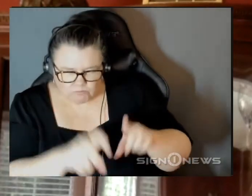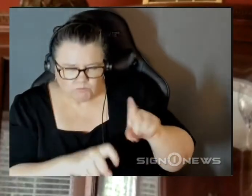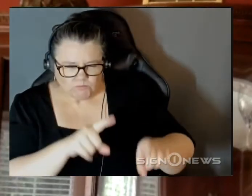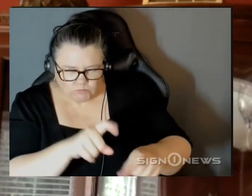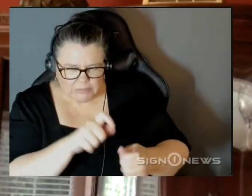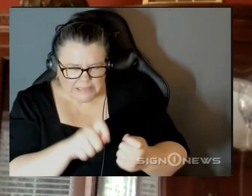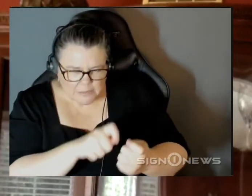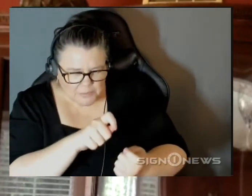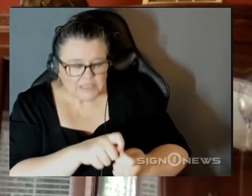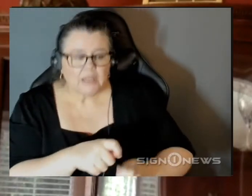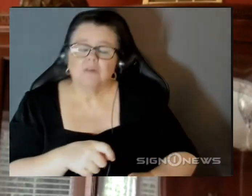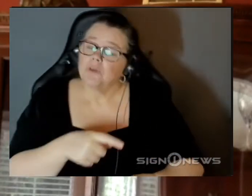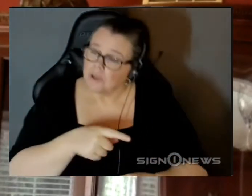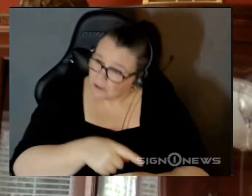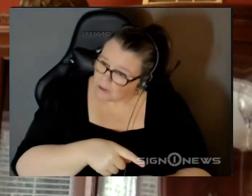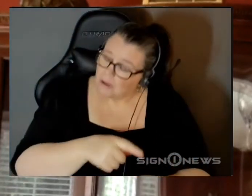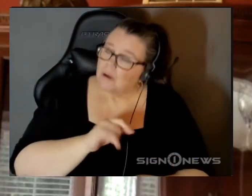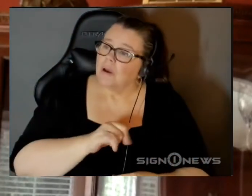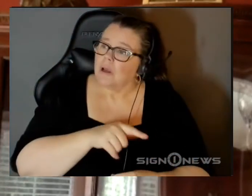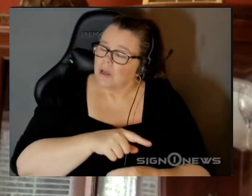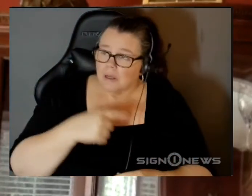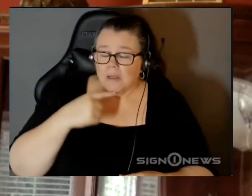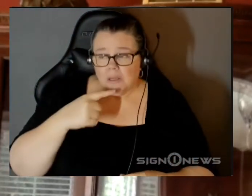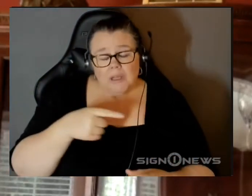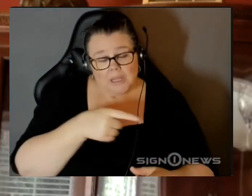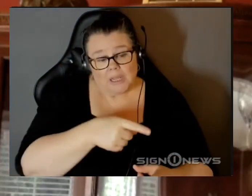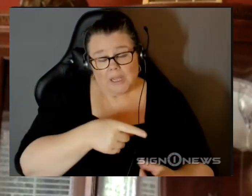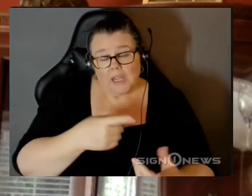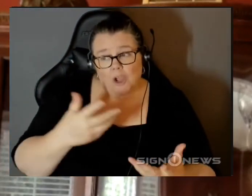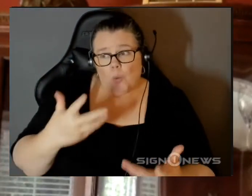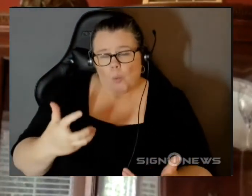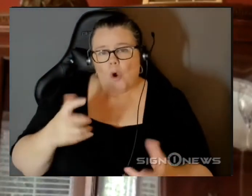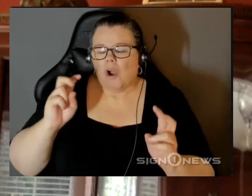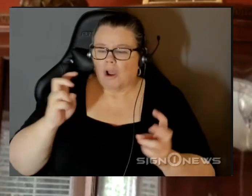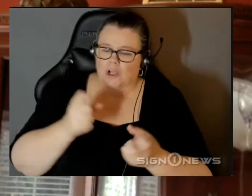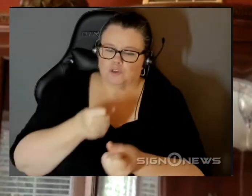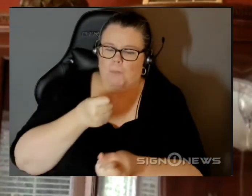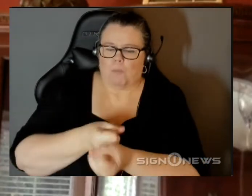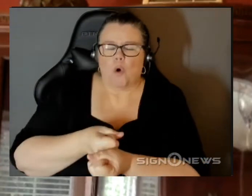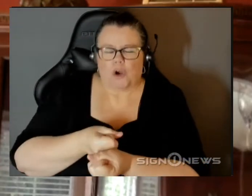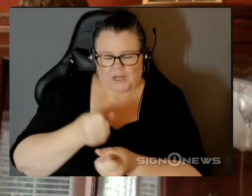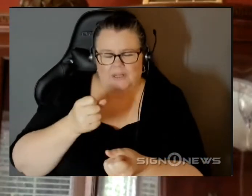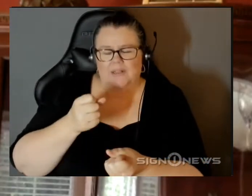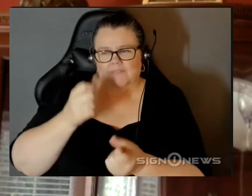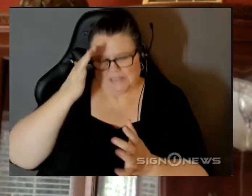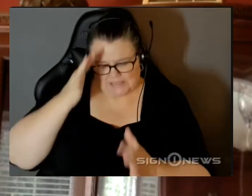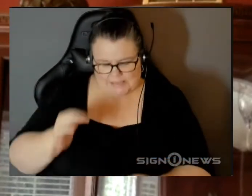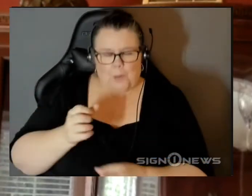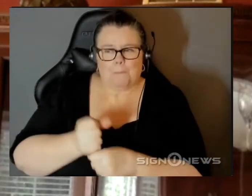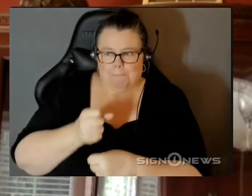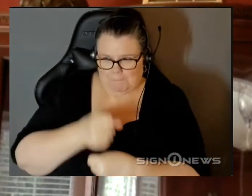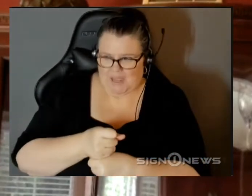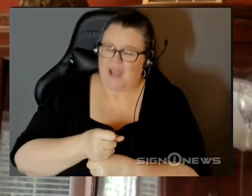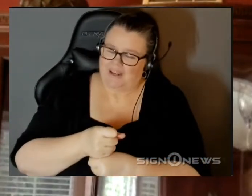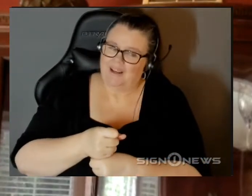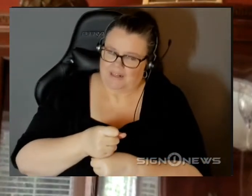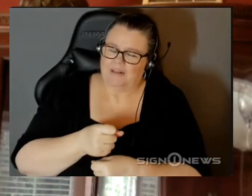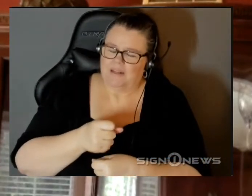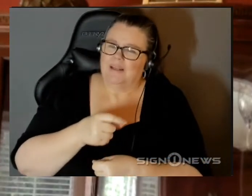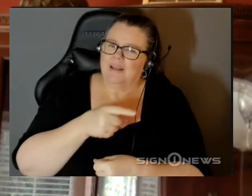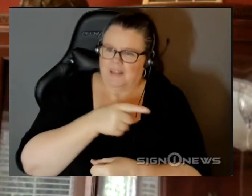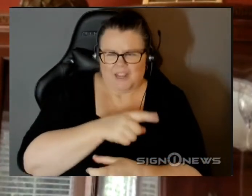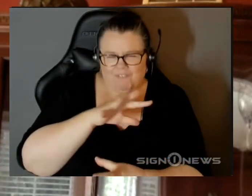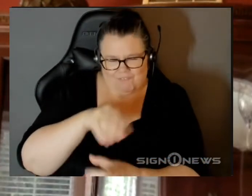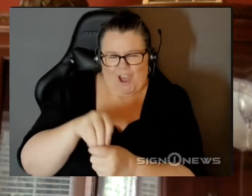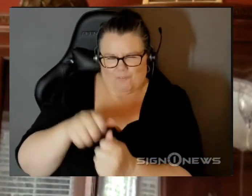in a supported decision-making plan because he's part of this supported decision-making advisory process. And John and I started working on that. It took us months and months.